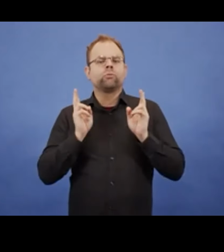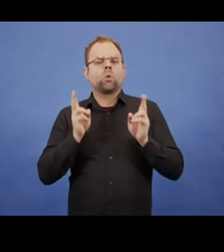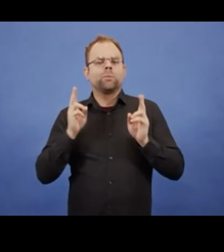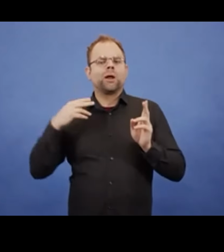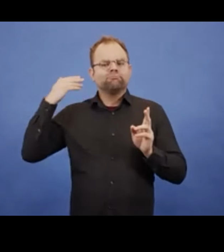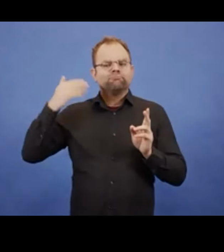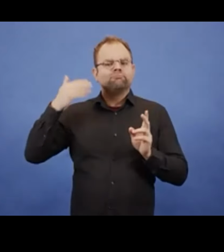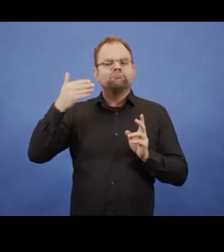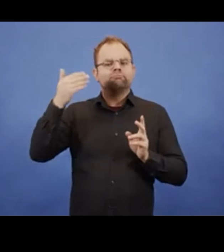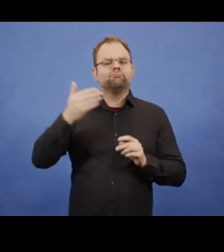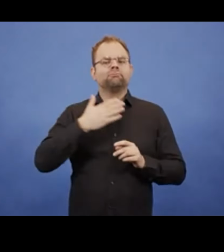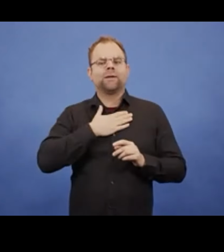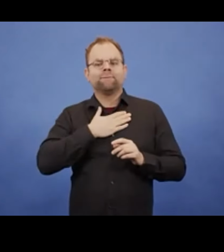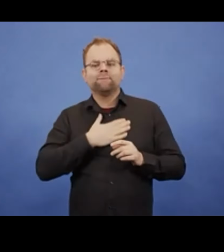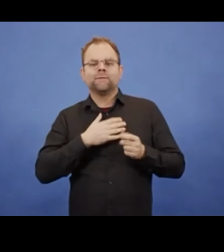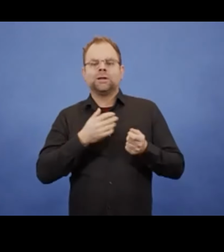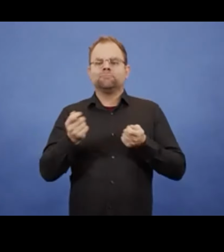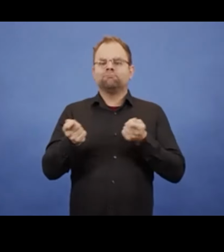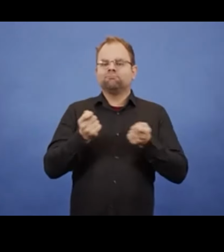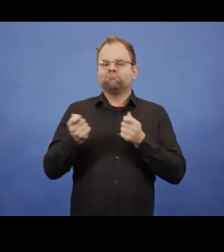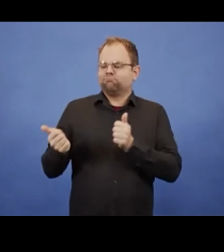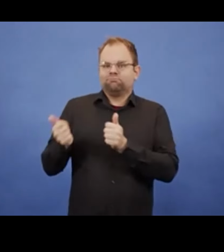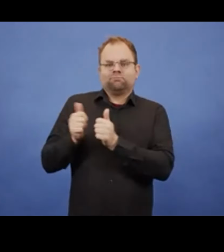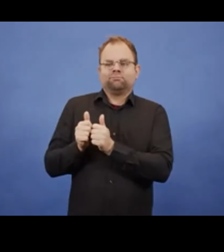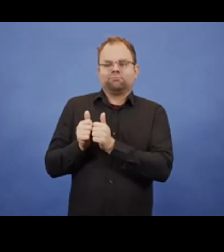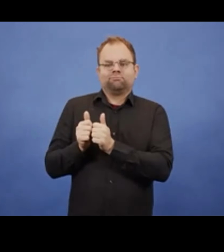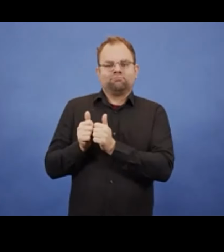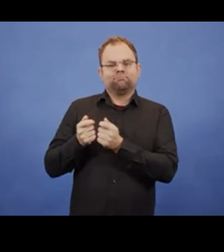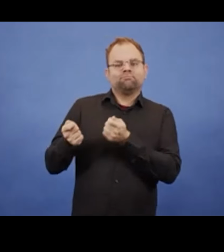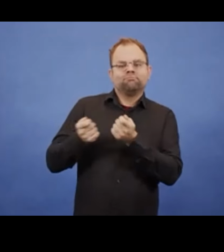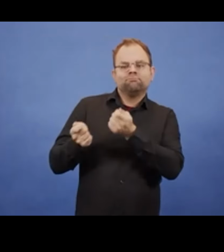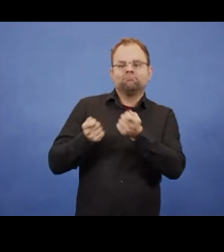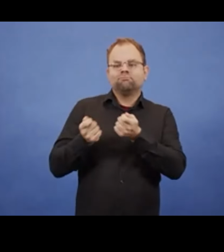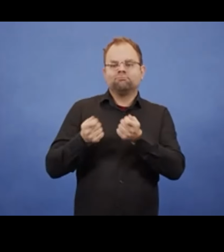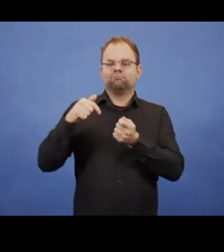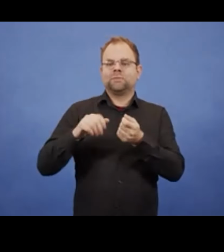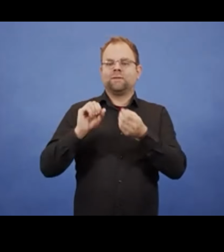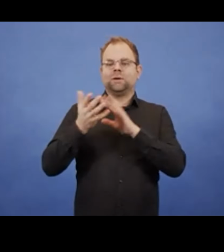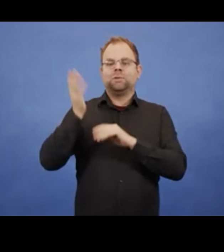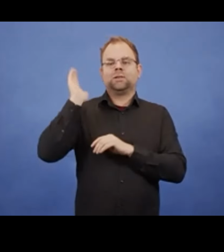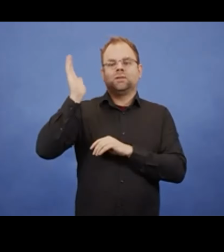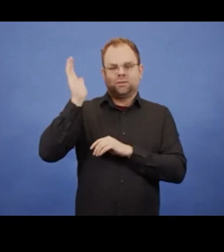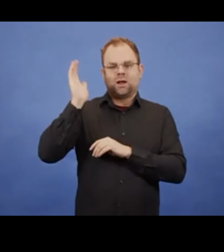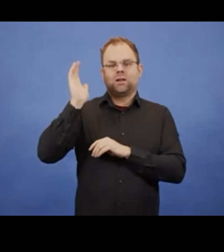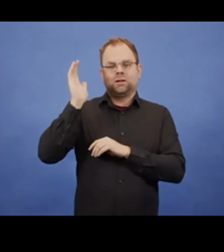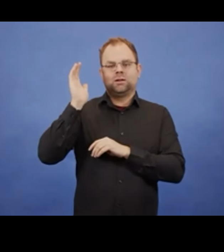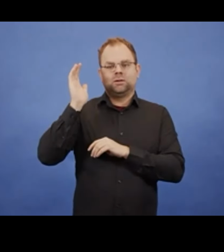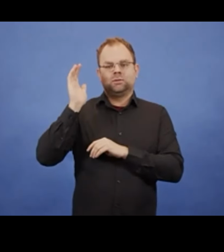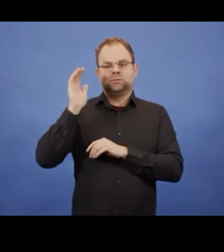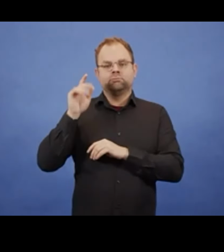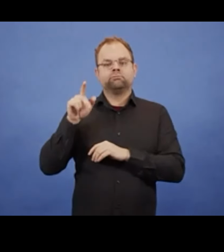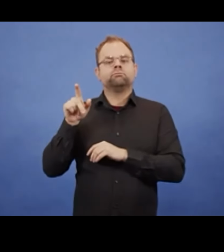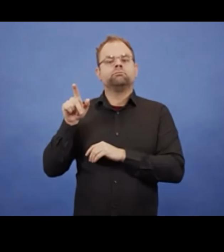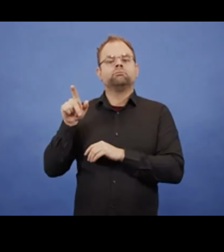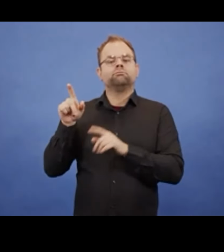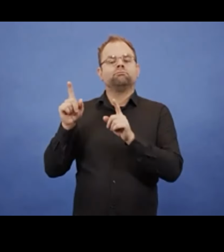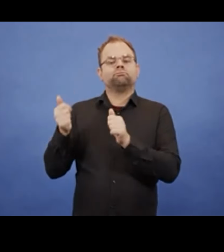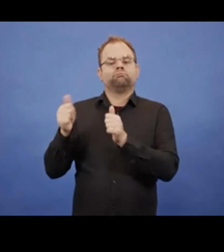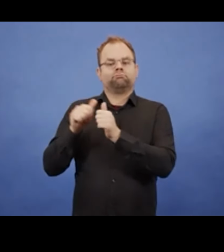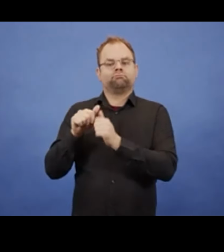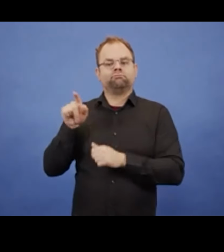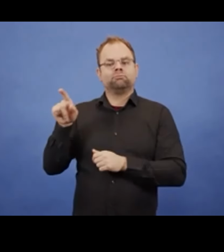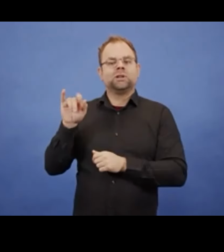colleagues from International Disability Alliance. I am speaking today from the office of the International